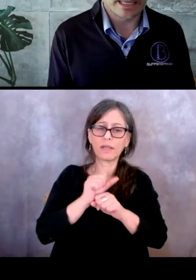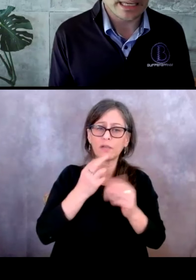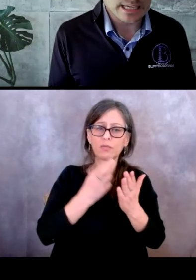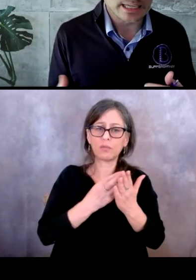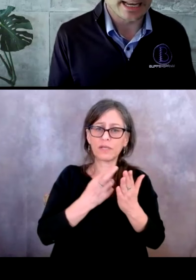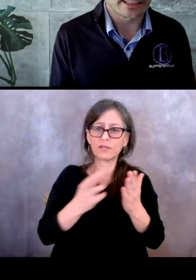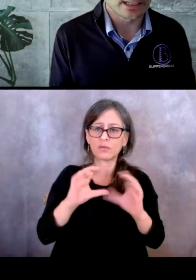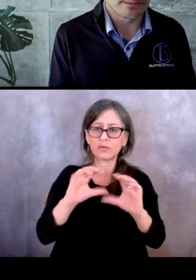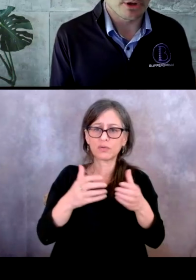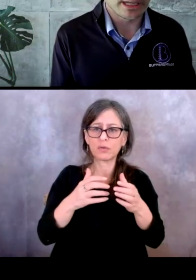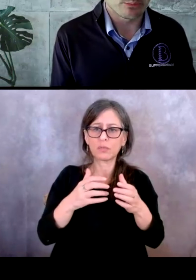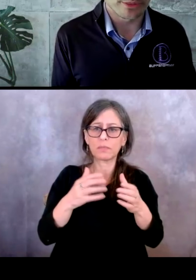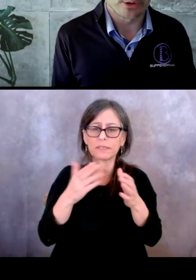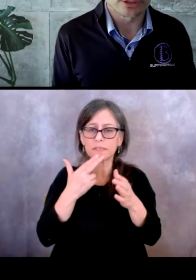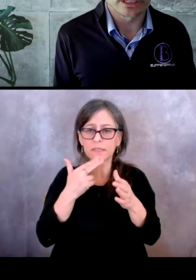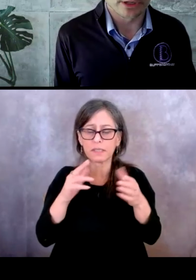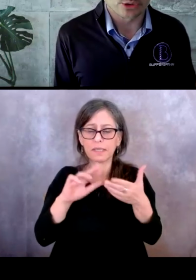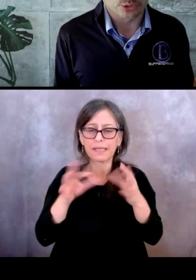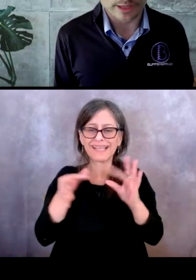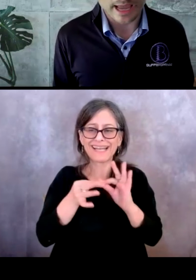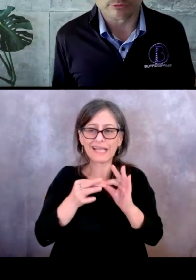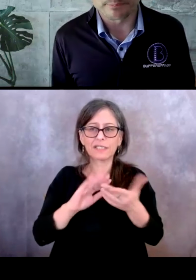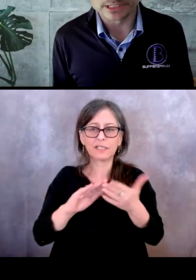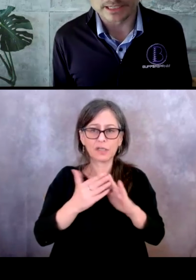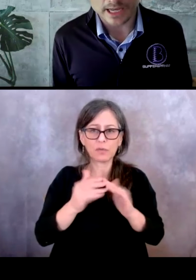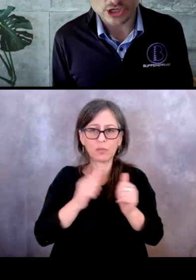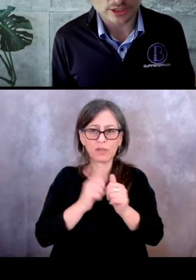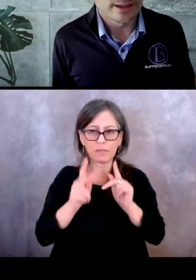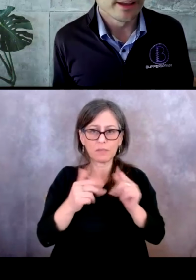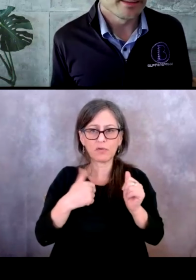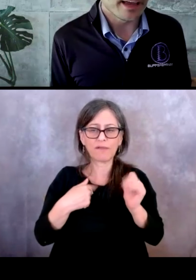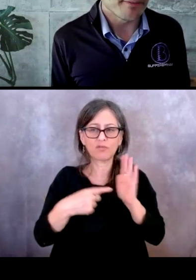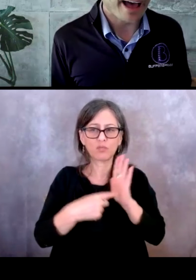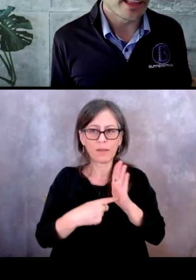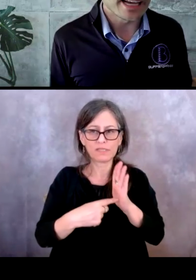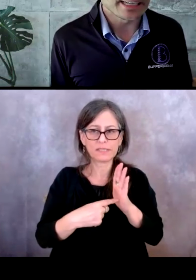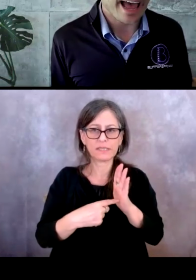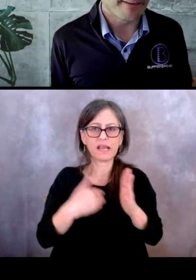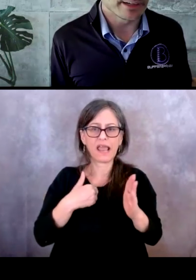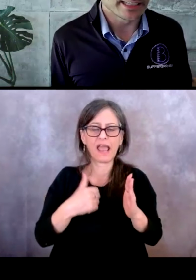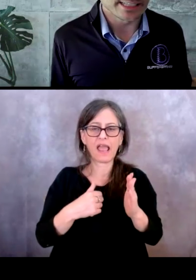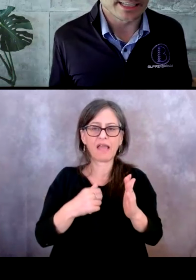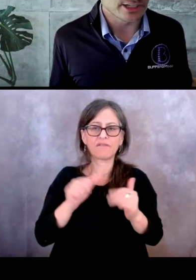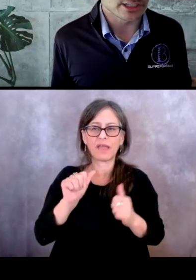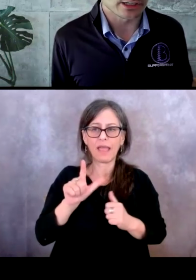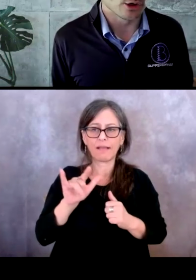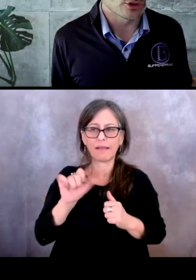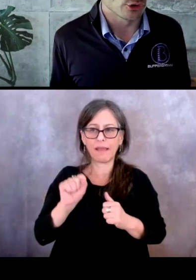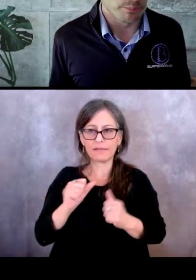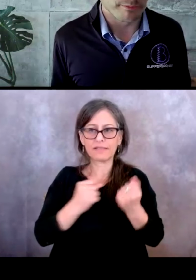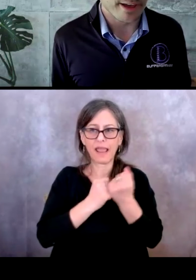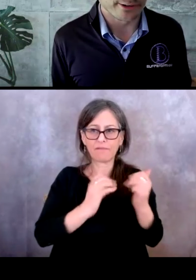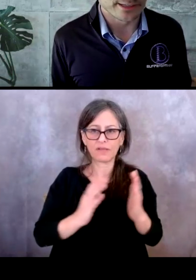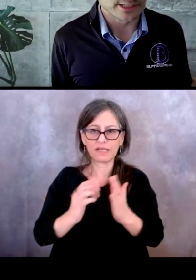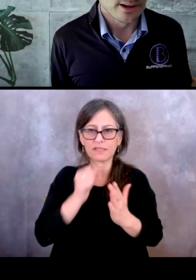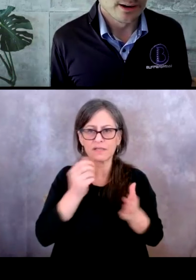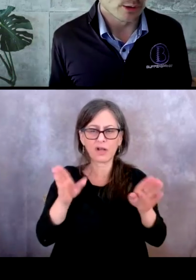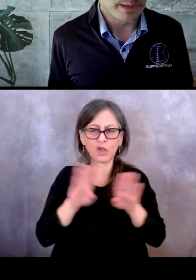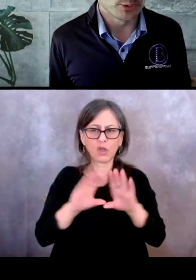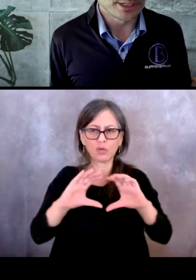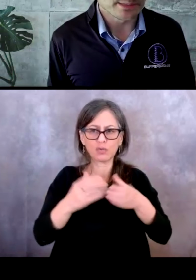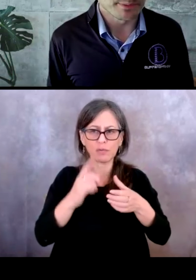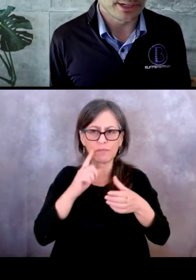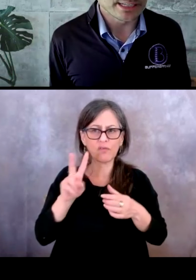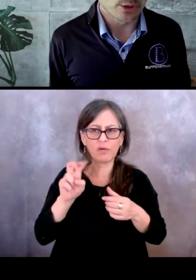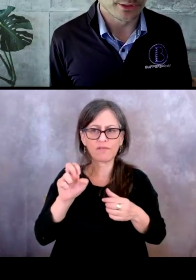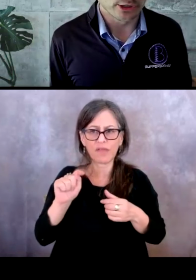a mini connected community with those individuals, where they have representation, they have allies and advocates. It's not just a closed group where veterans or